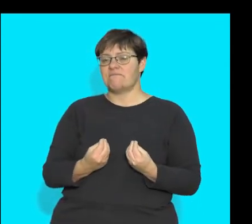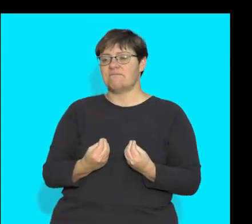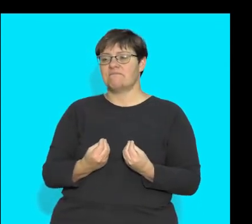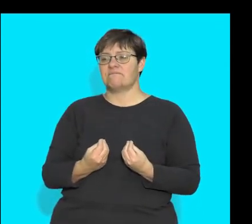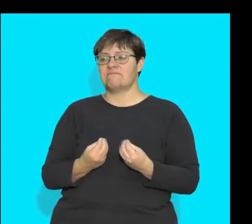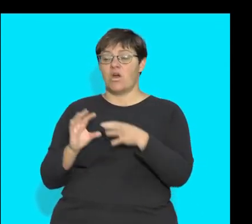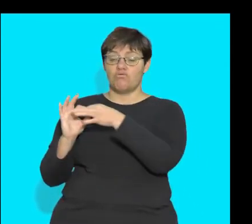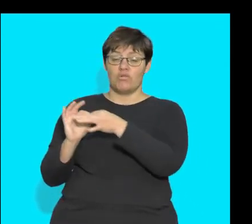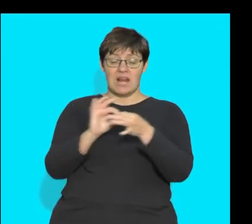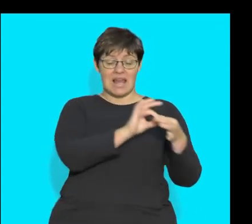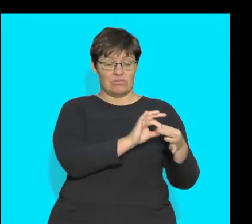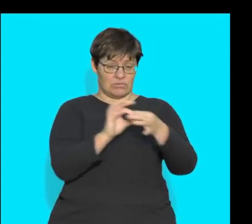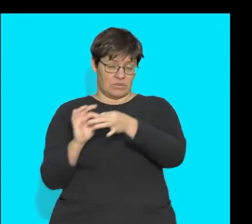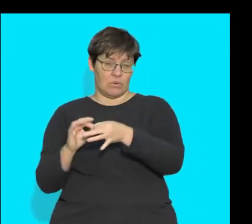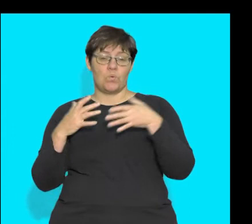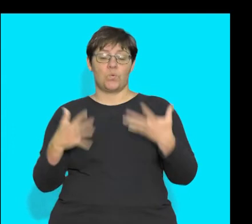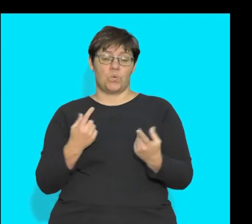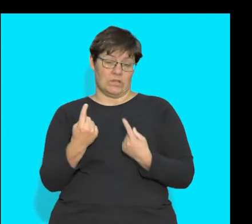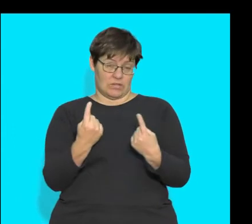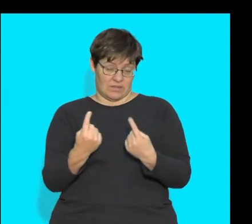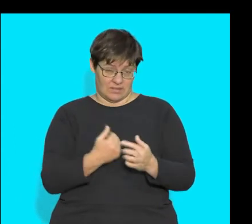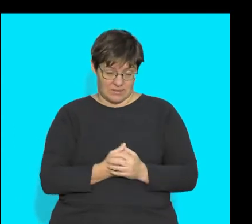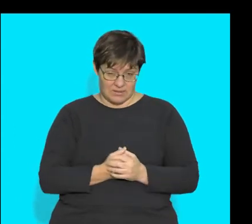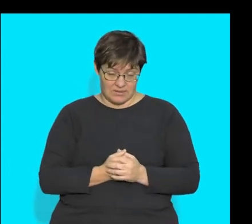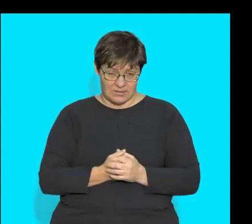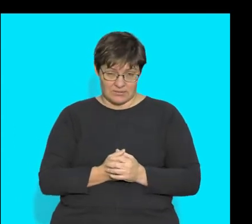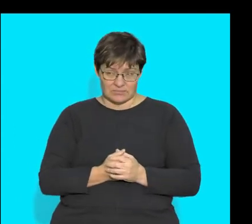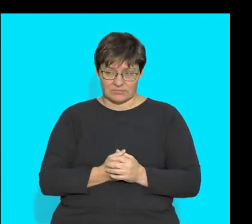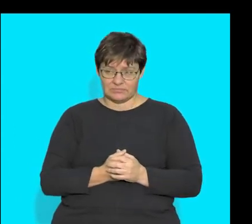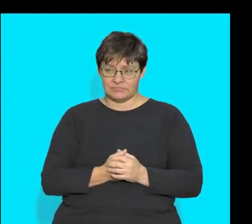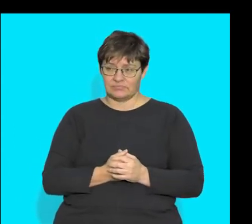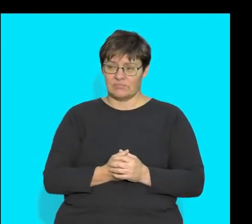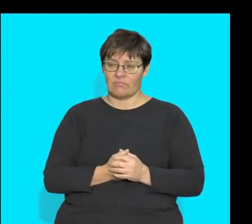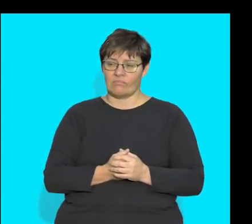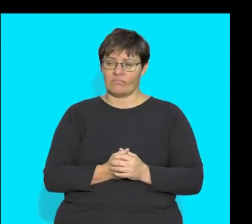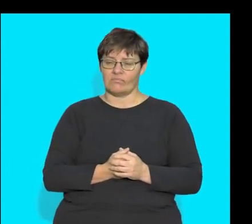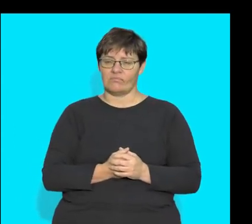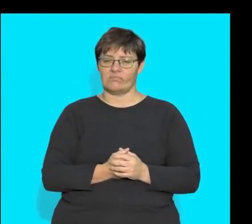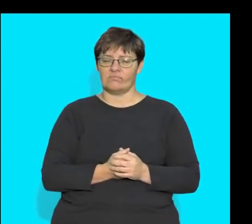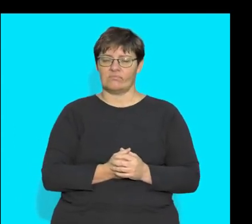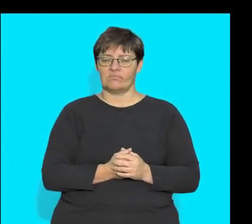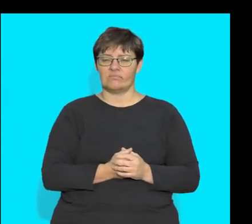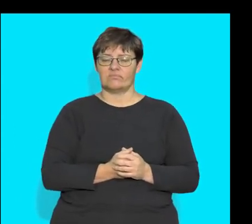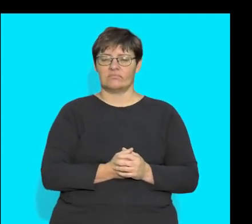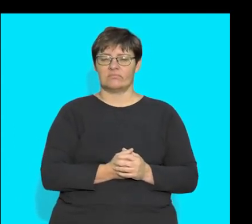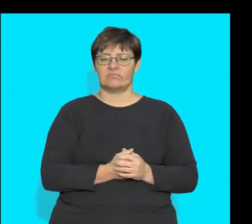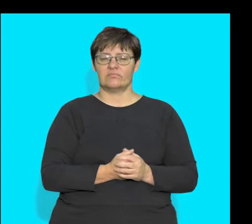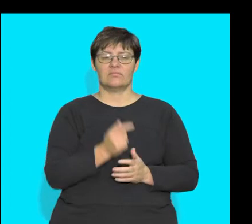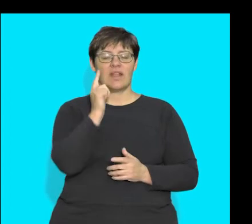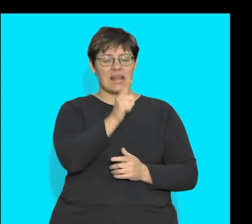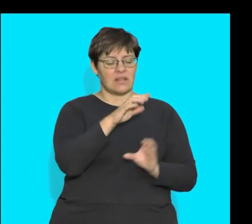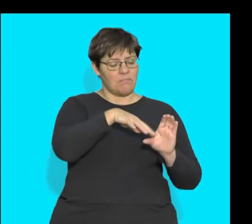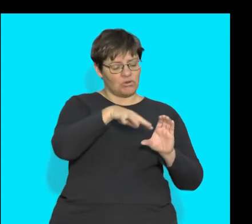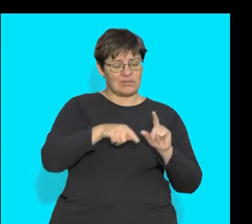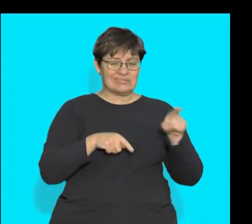very close relationship with each other. Now later on, right, in your studies, you're going to have